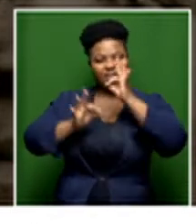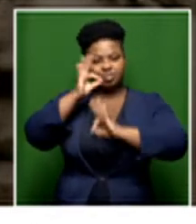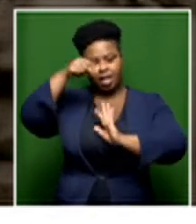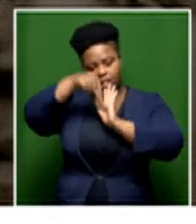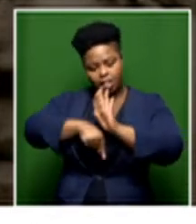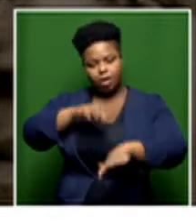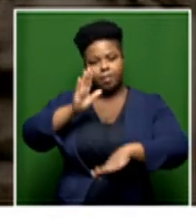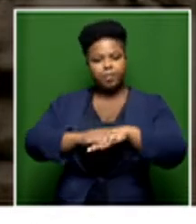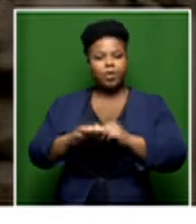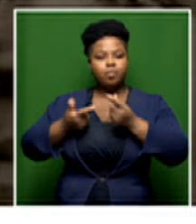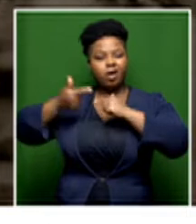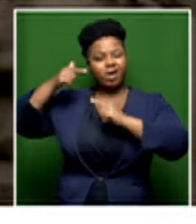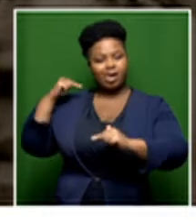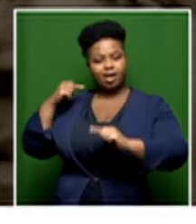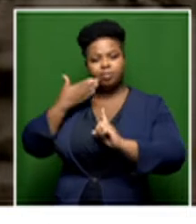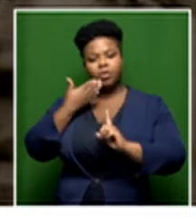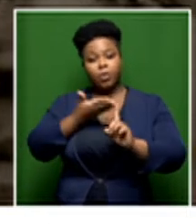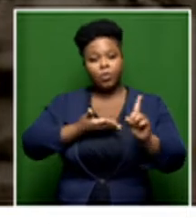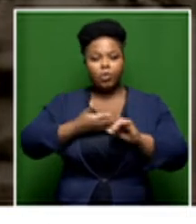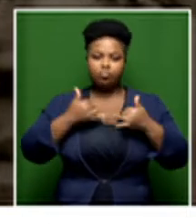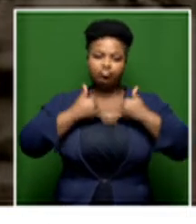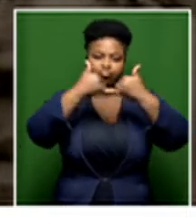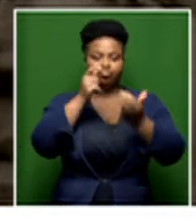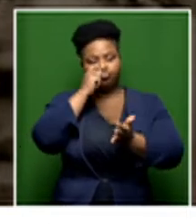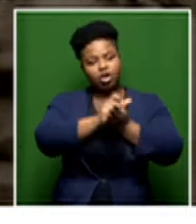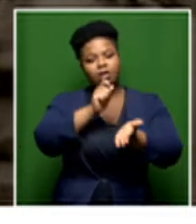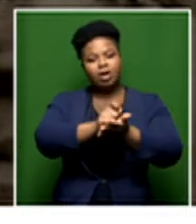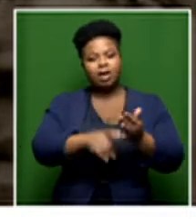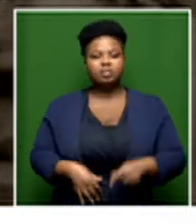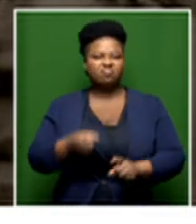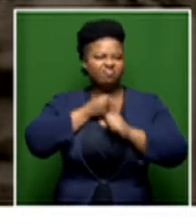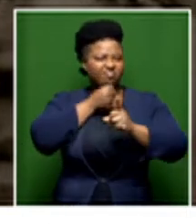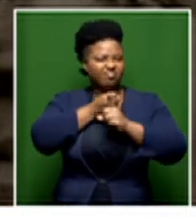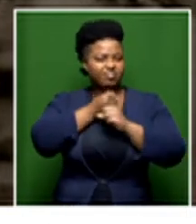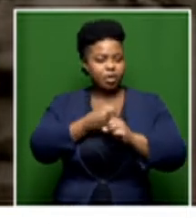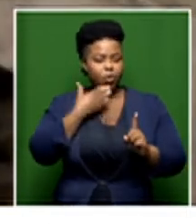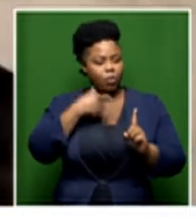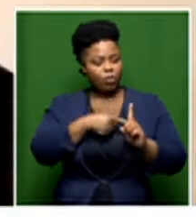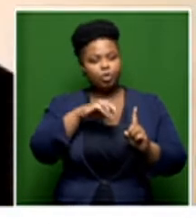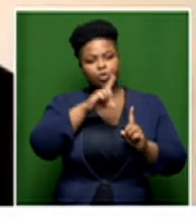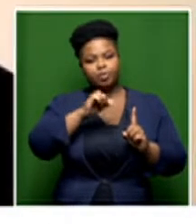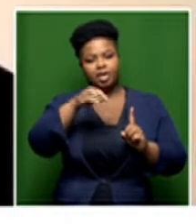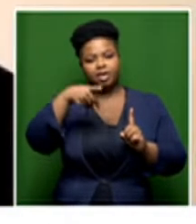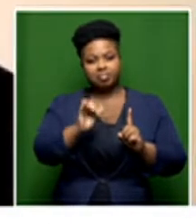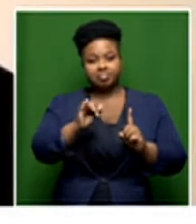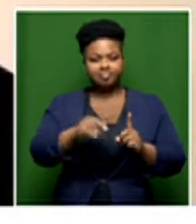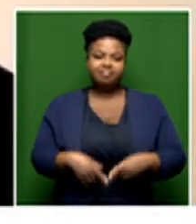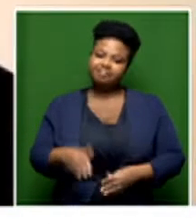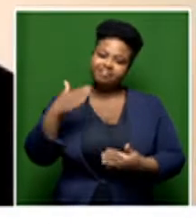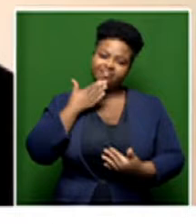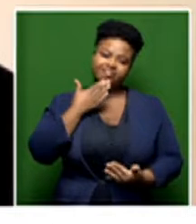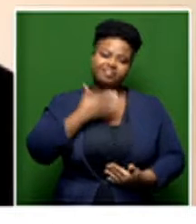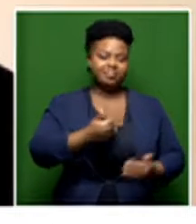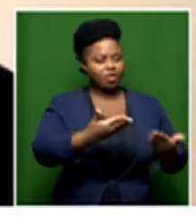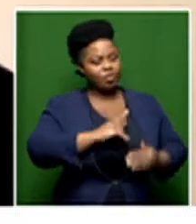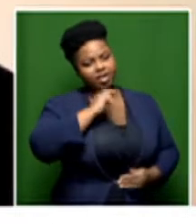her legacy, we're joined by award-winning journalist, author, and activist in own right, Zubeida Jaffer. Zubeida, good to have you on